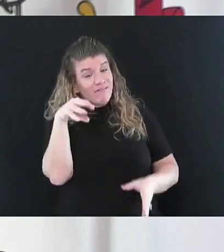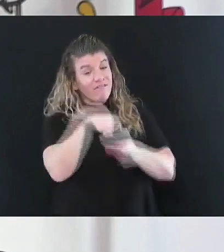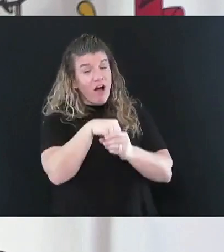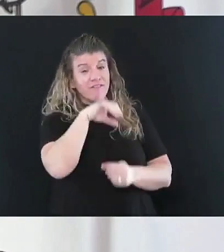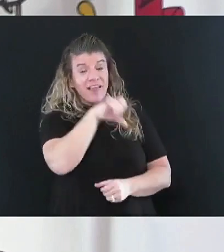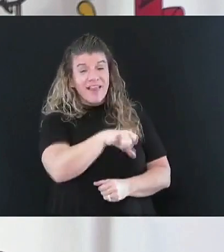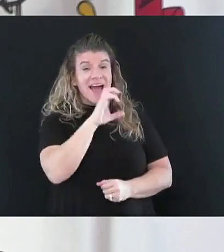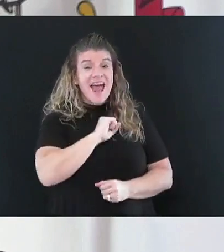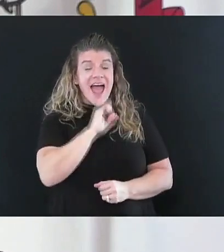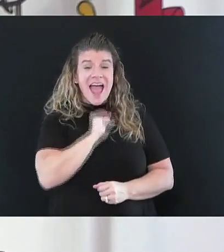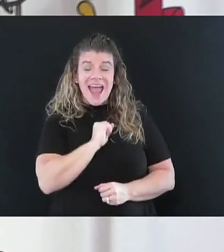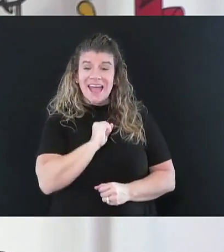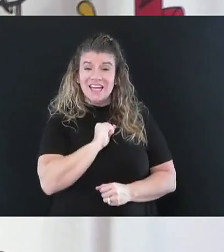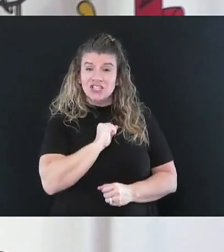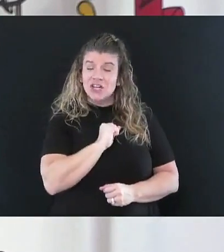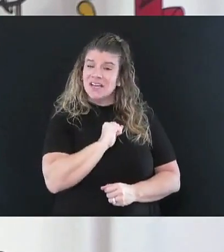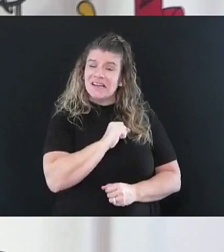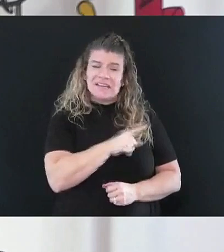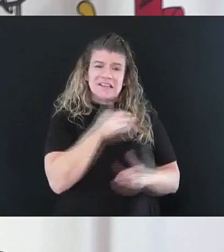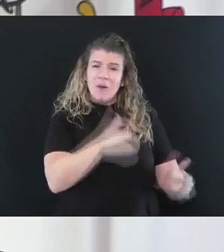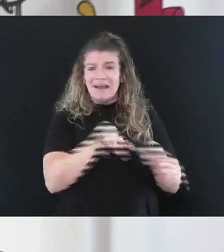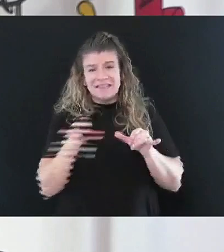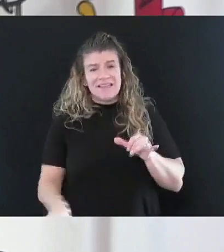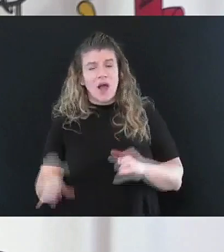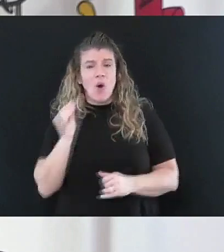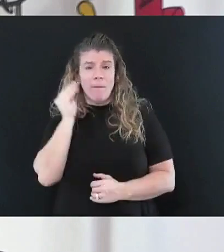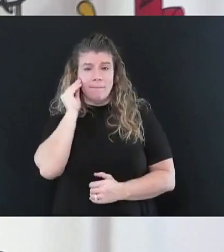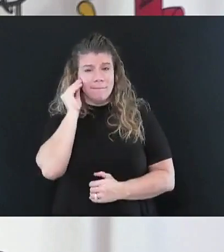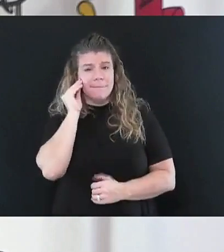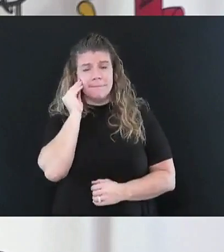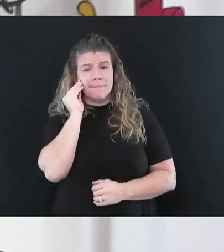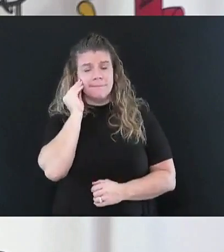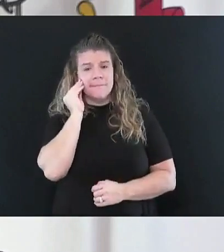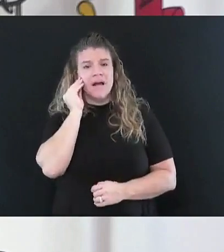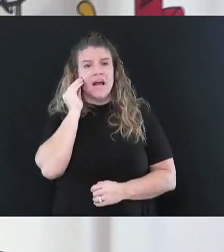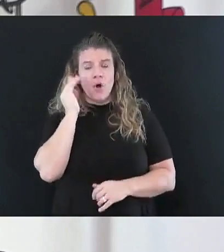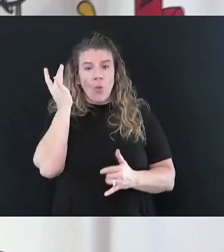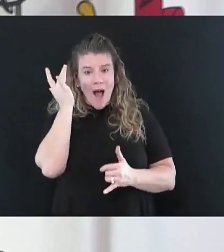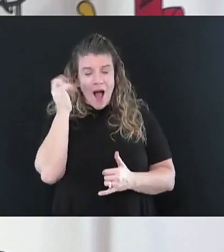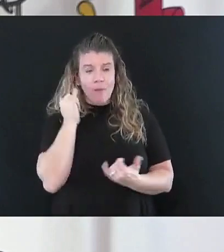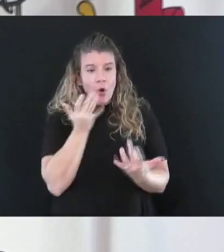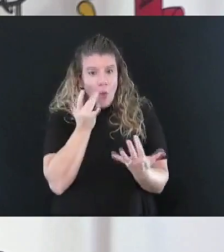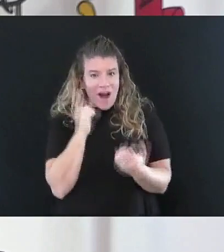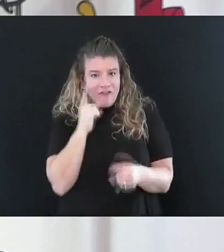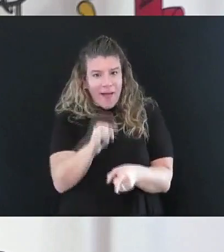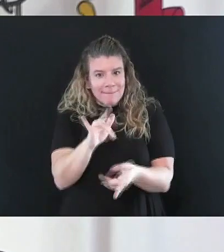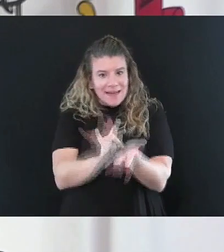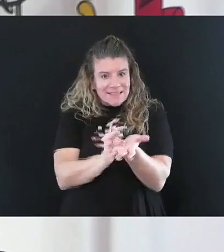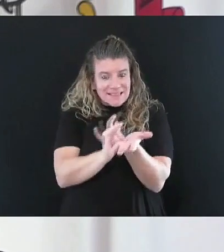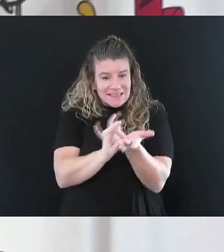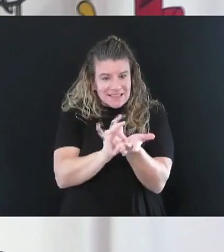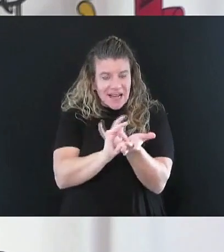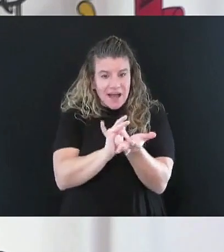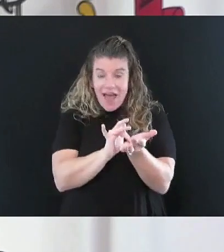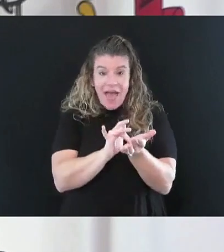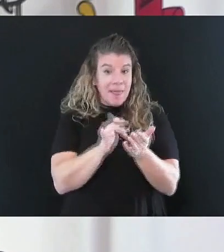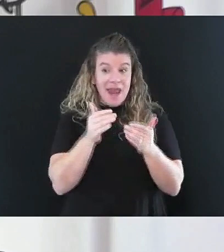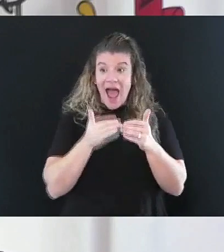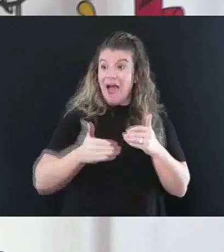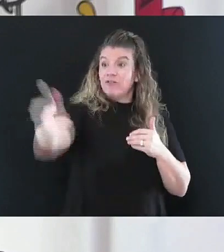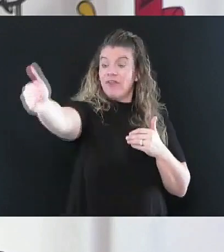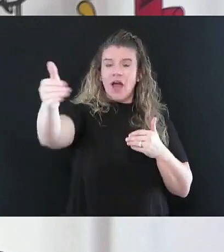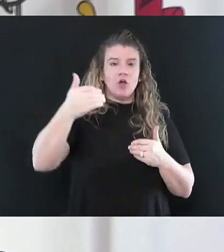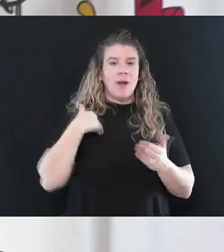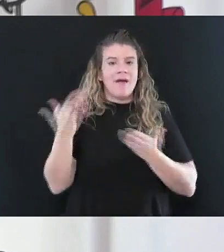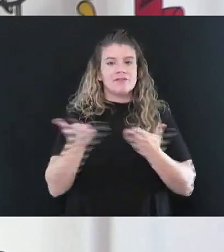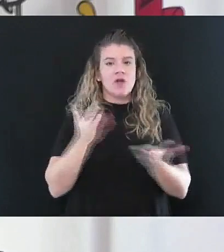maybe just skipping a few services and everything, and so we can get this vaccine and you can have services for